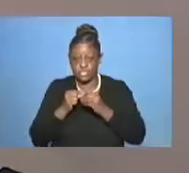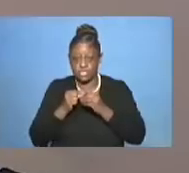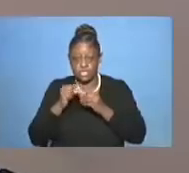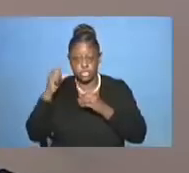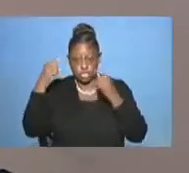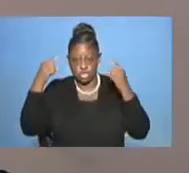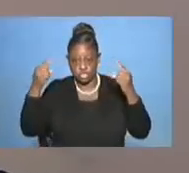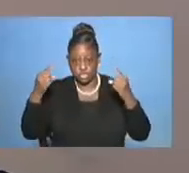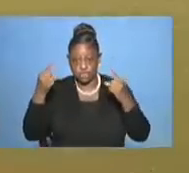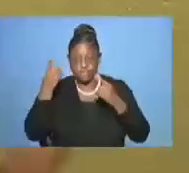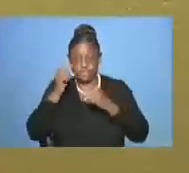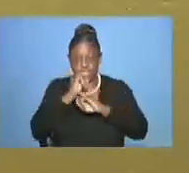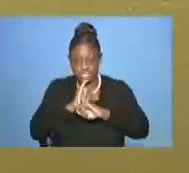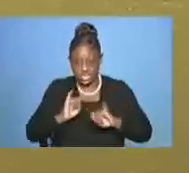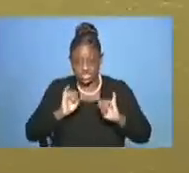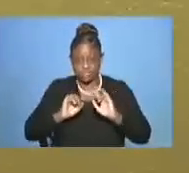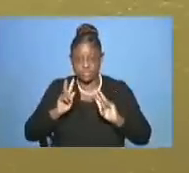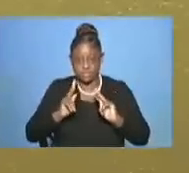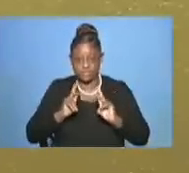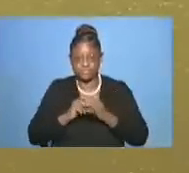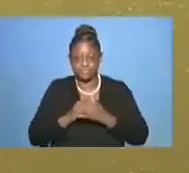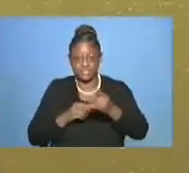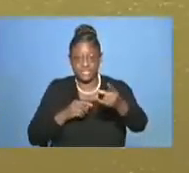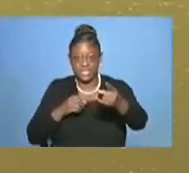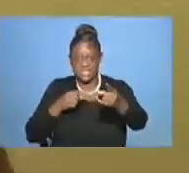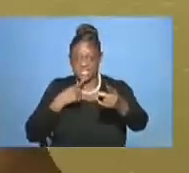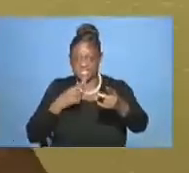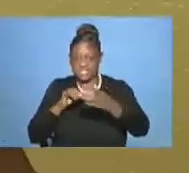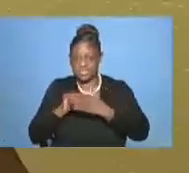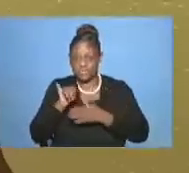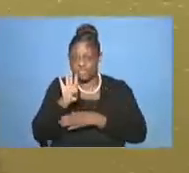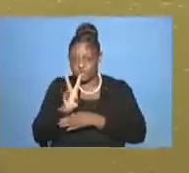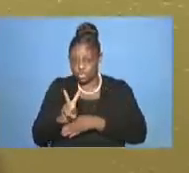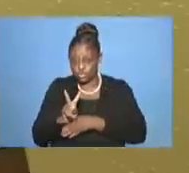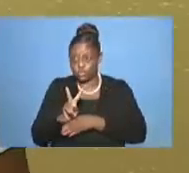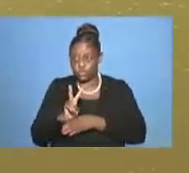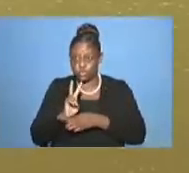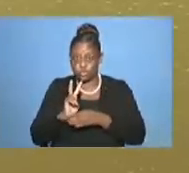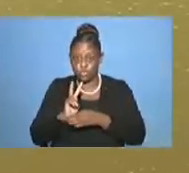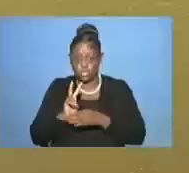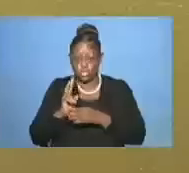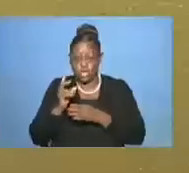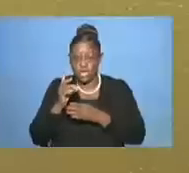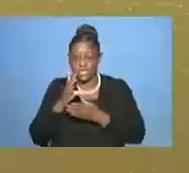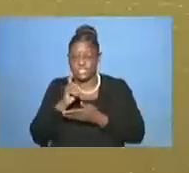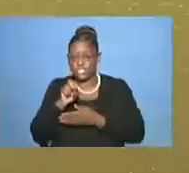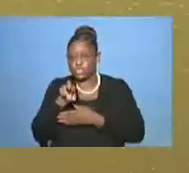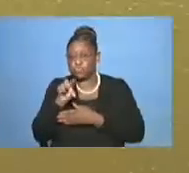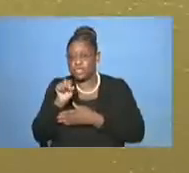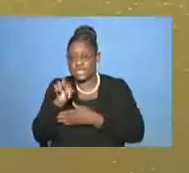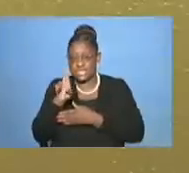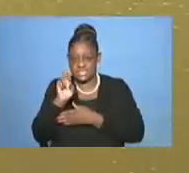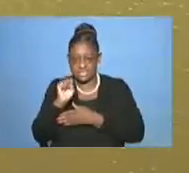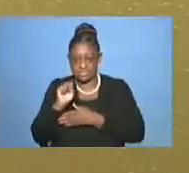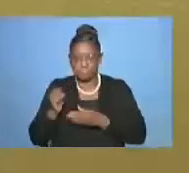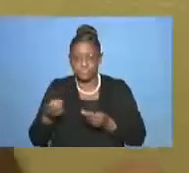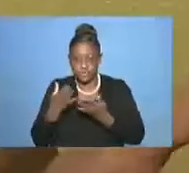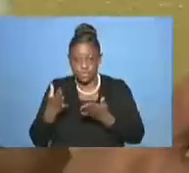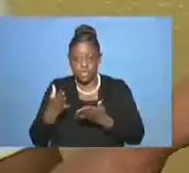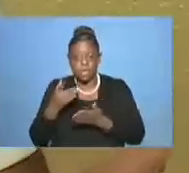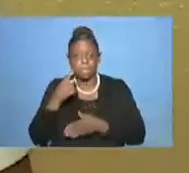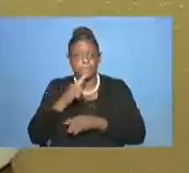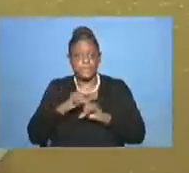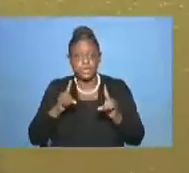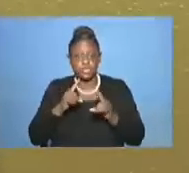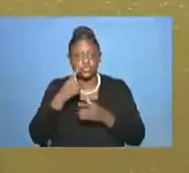specific for international students. We have 42 degree offerings. All of them are really popular, and it really just depends on what